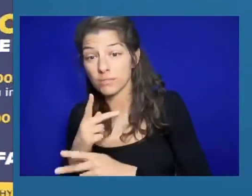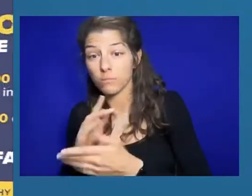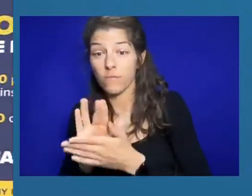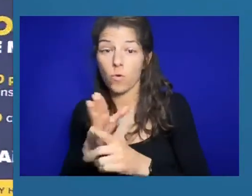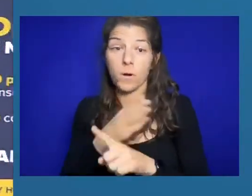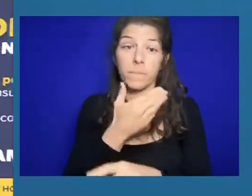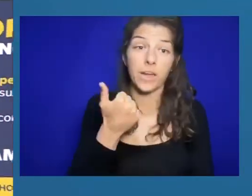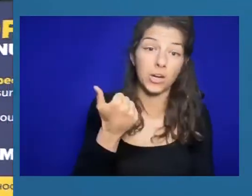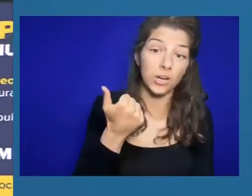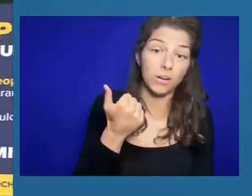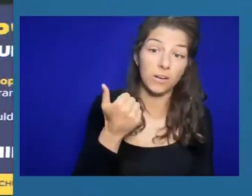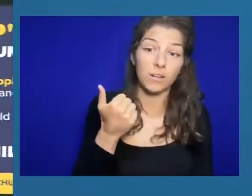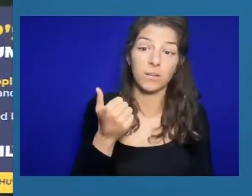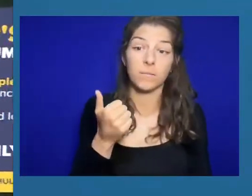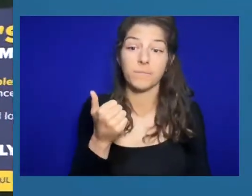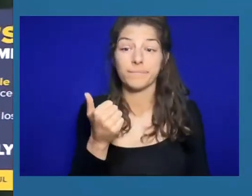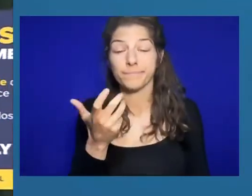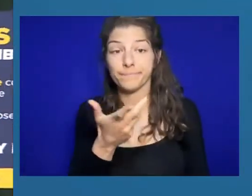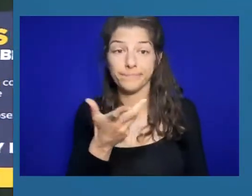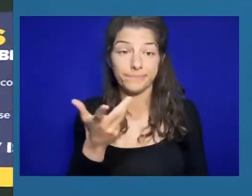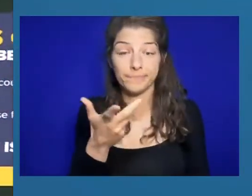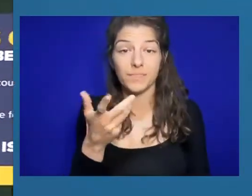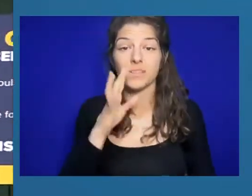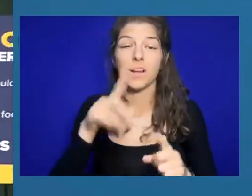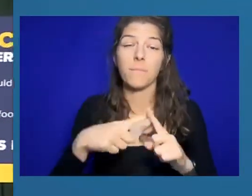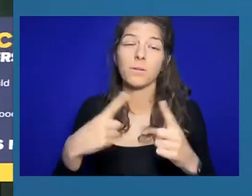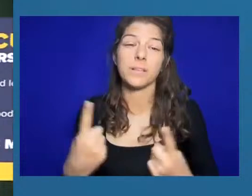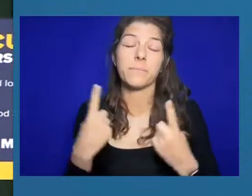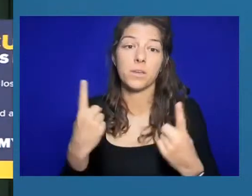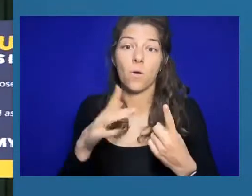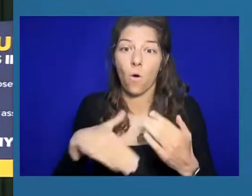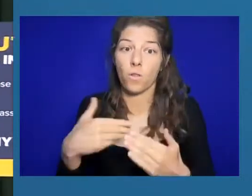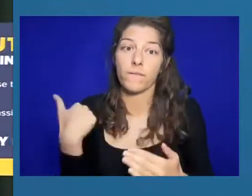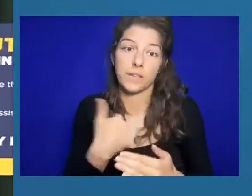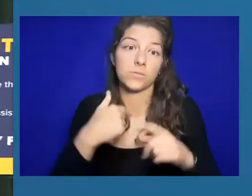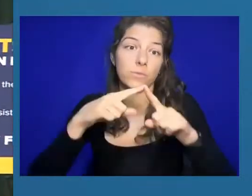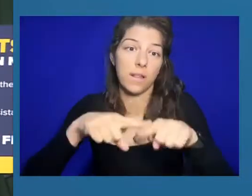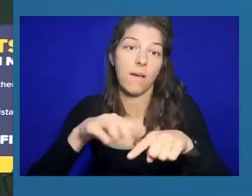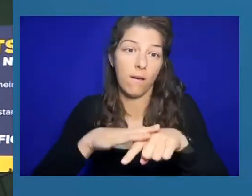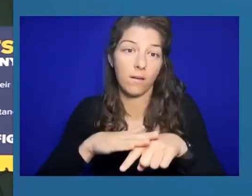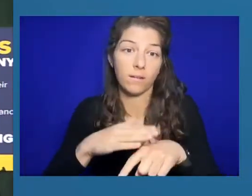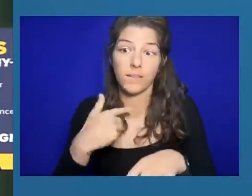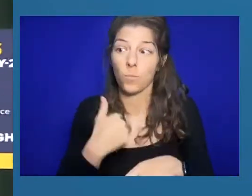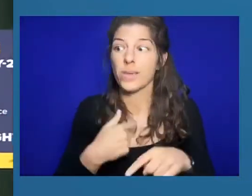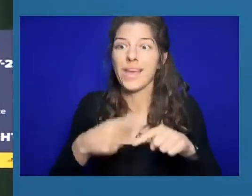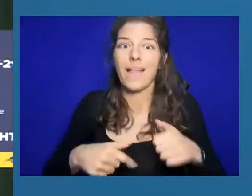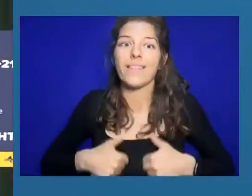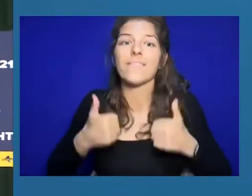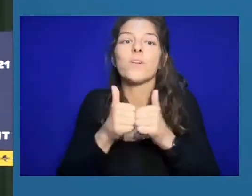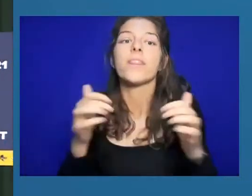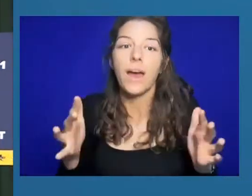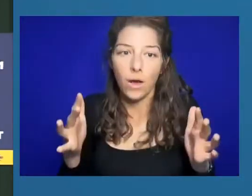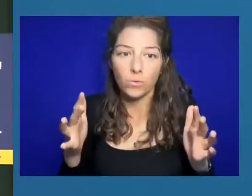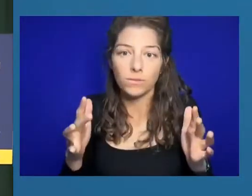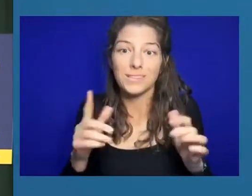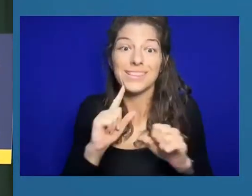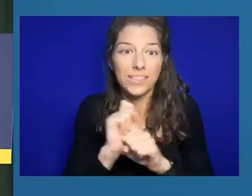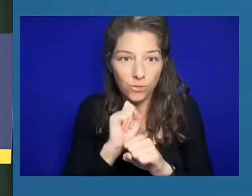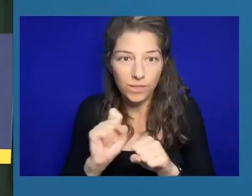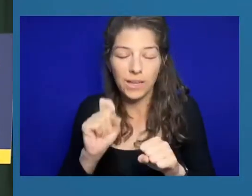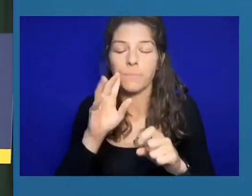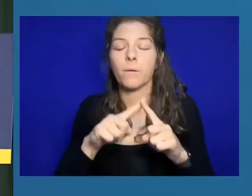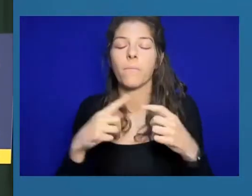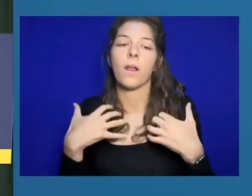are evolving even just today. But let's talk about something that all of us rely on, that we cannot live without literally. And I'm talking about health